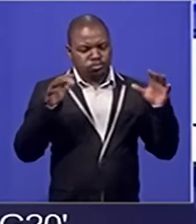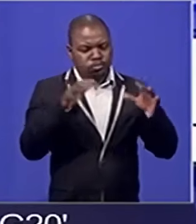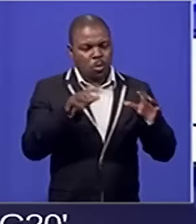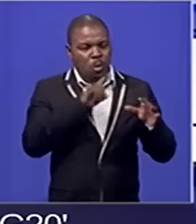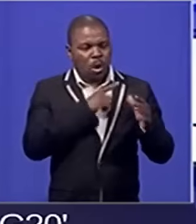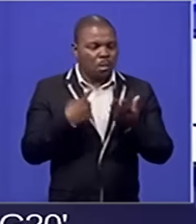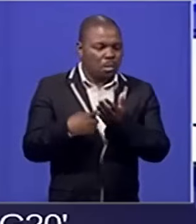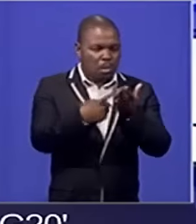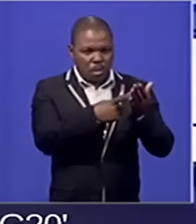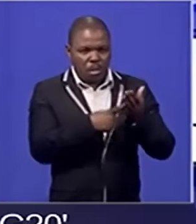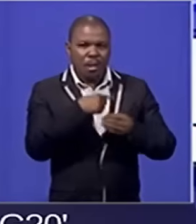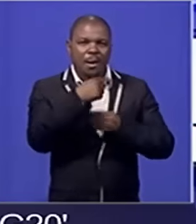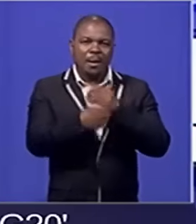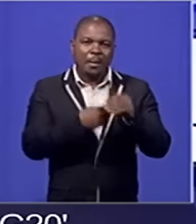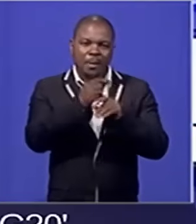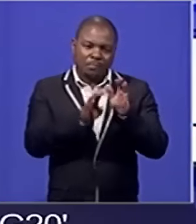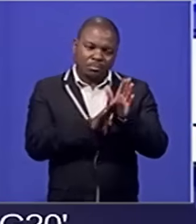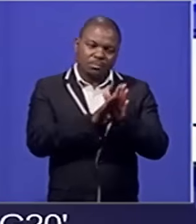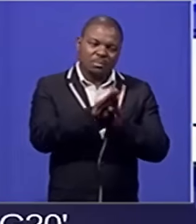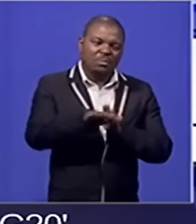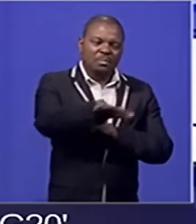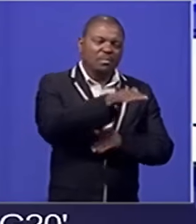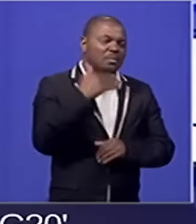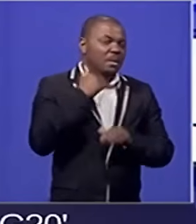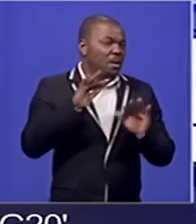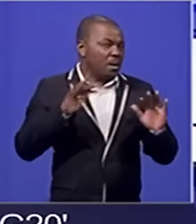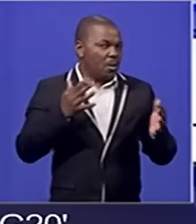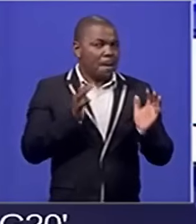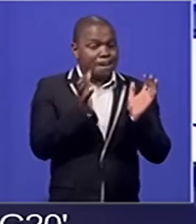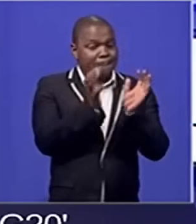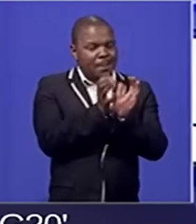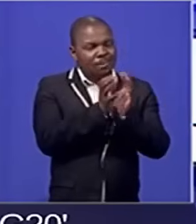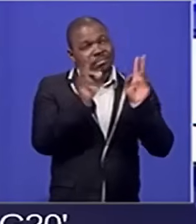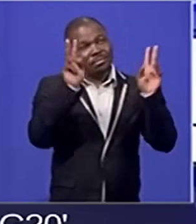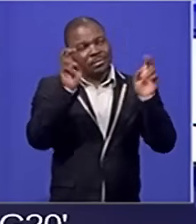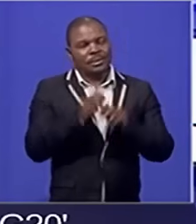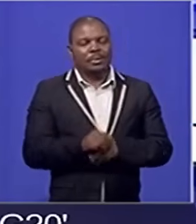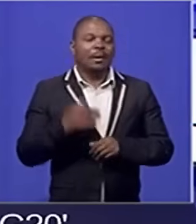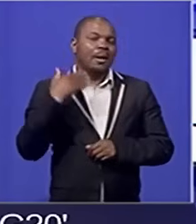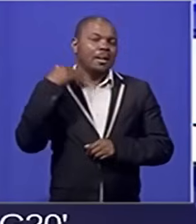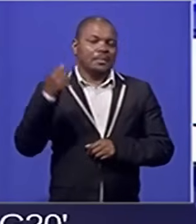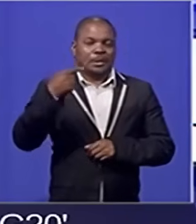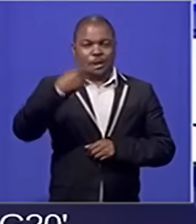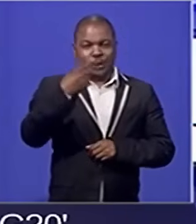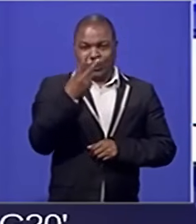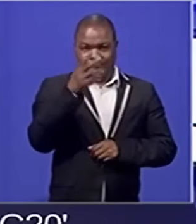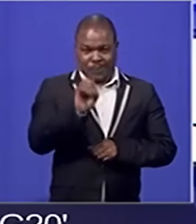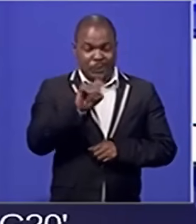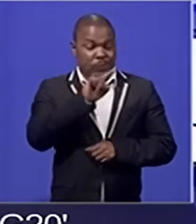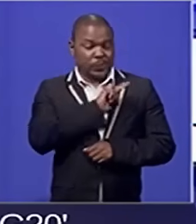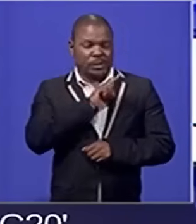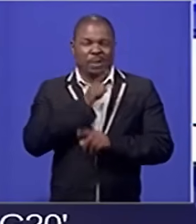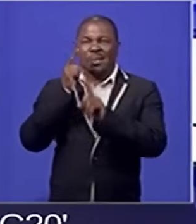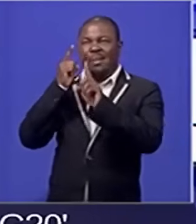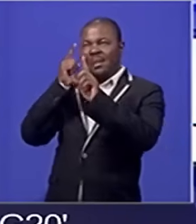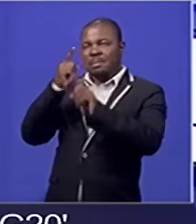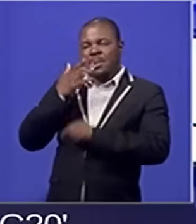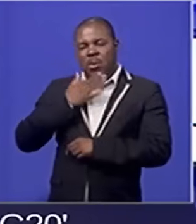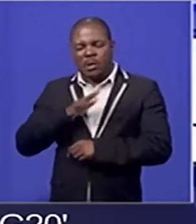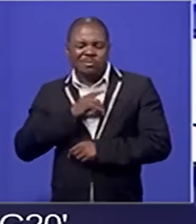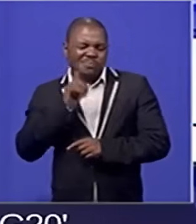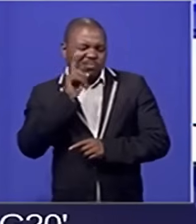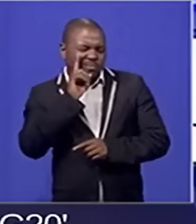adimišana dikgopolo mabapi le tlhabollo mo motseng. Go swerwe kopano ye e bitšwago Alex G20 ka maikemišetšo a go lebeledišiša tšeo